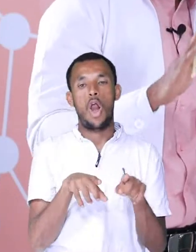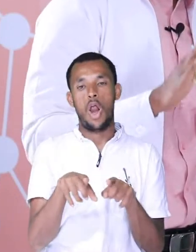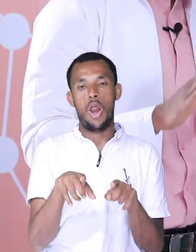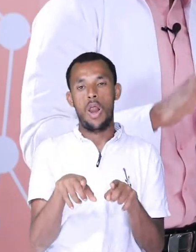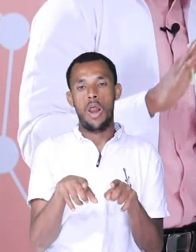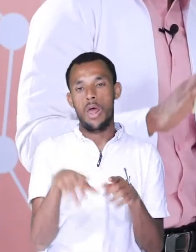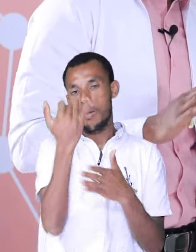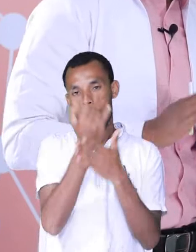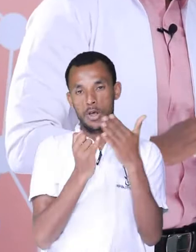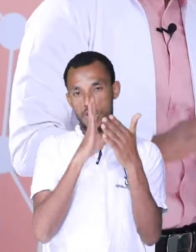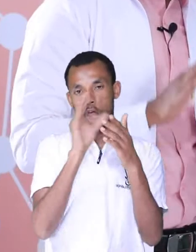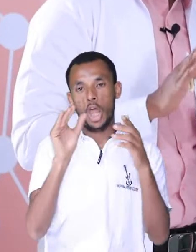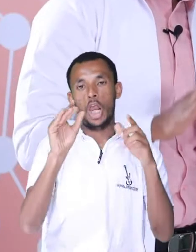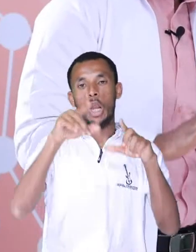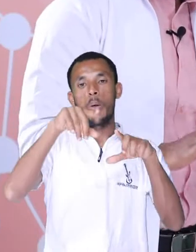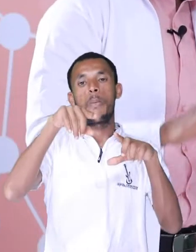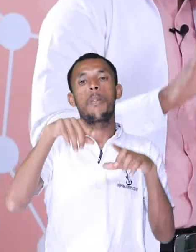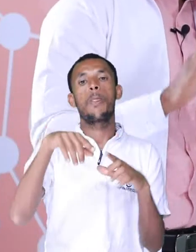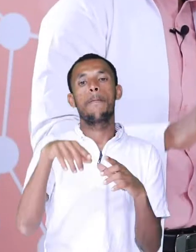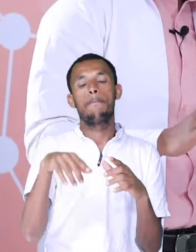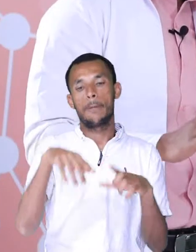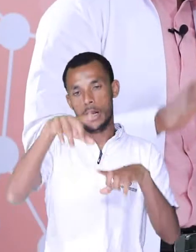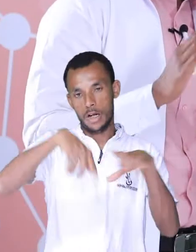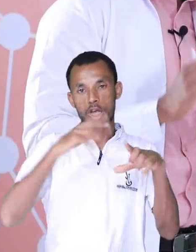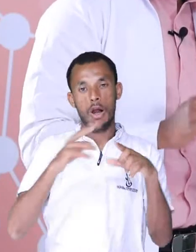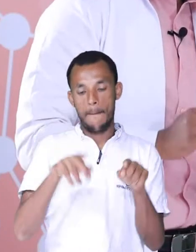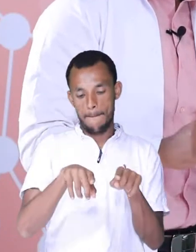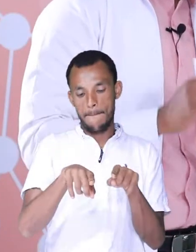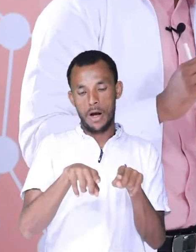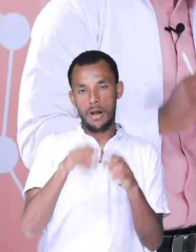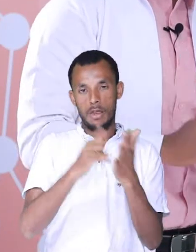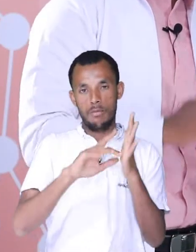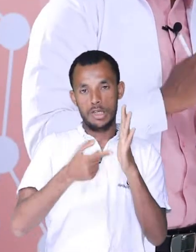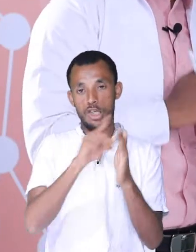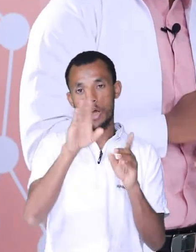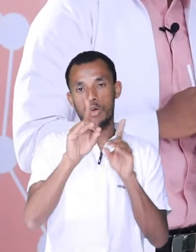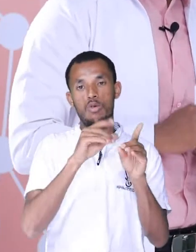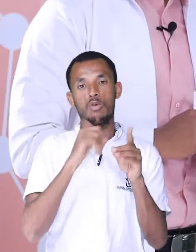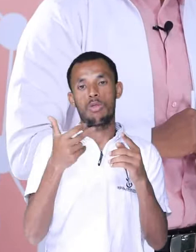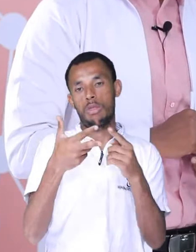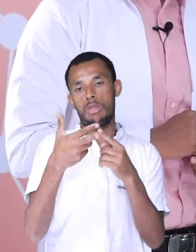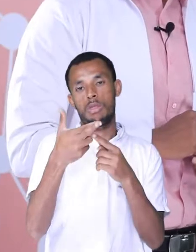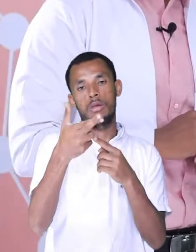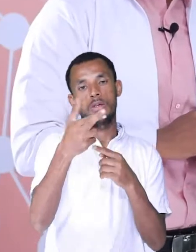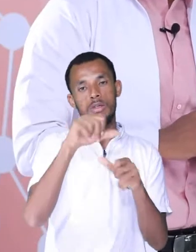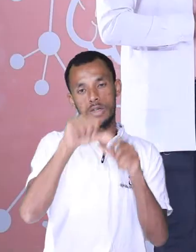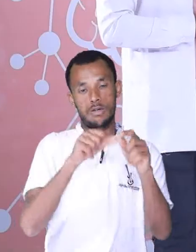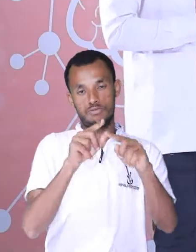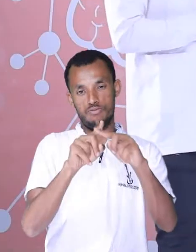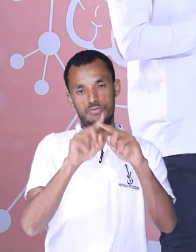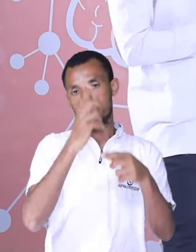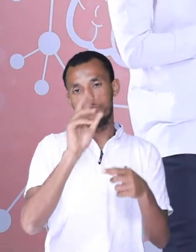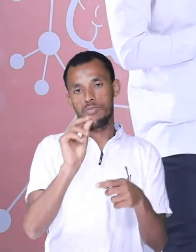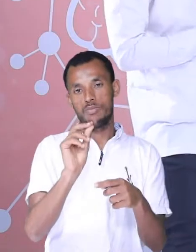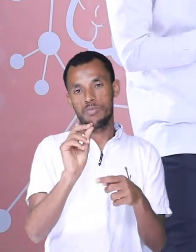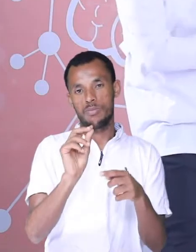Image and lines are always parallel. That means they do not intersect each other.